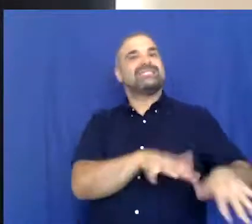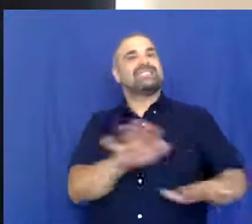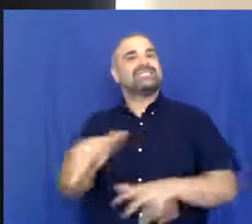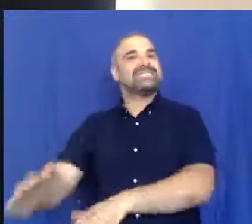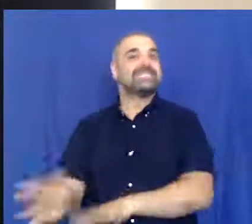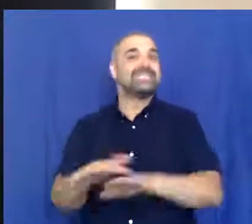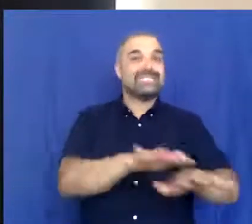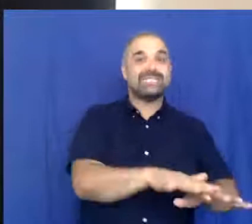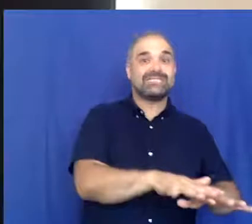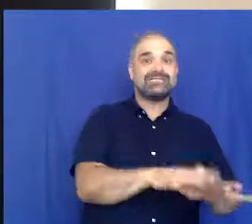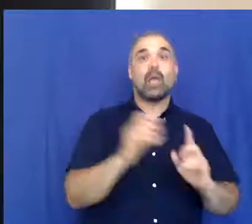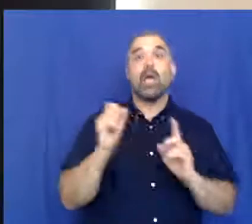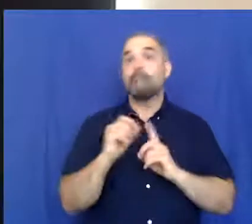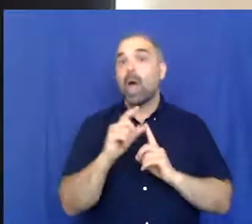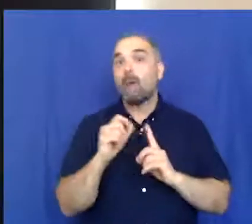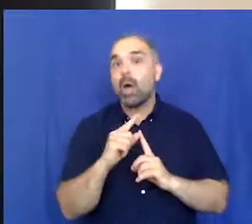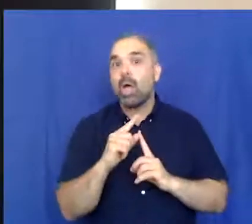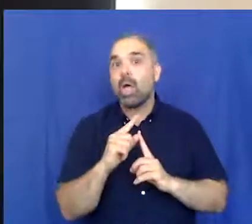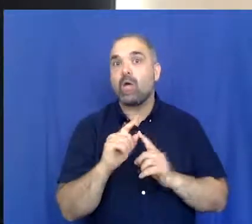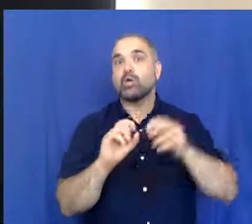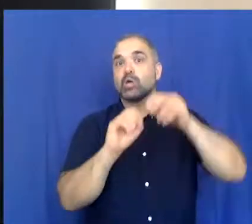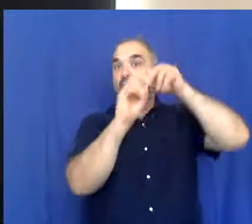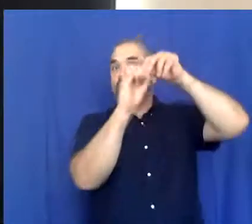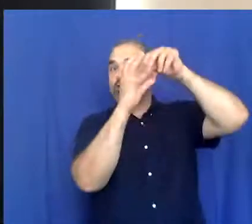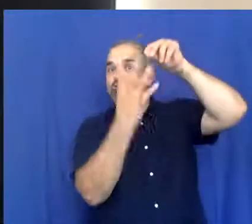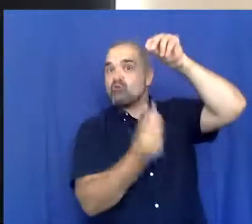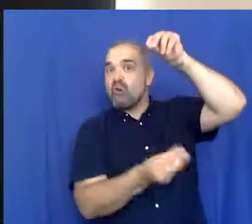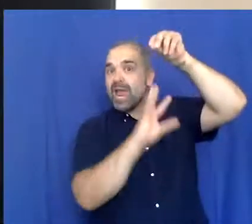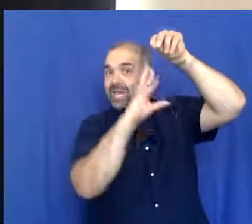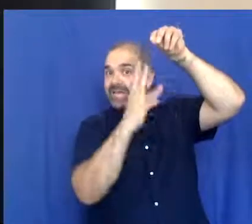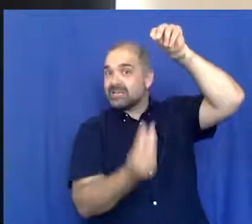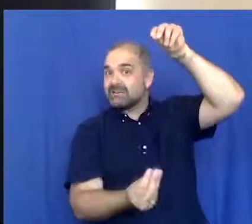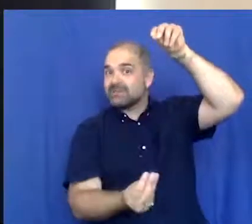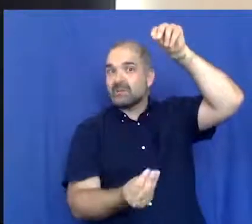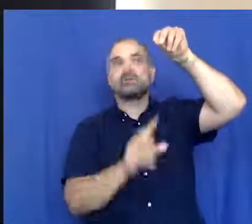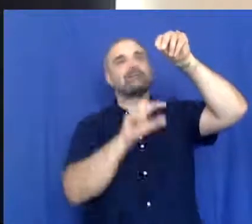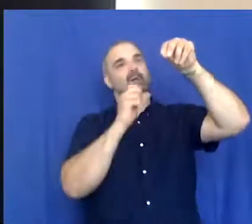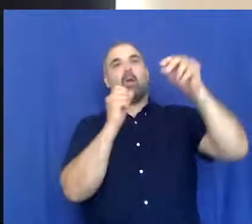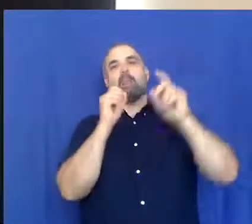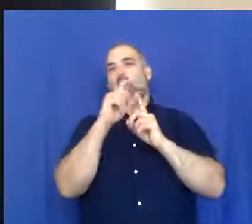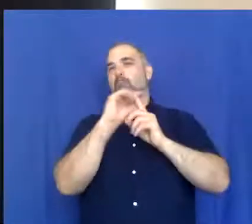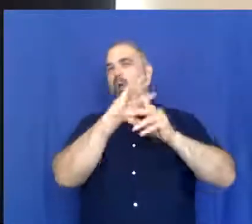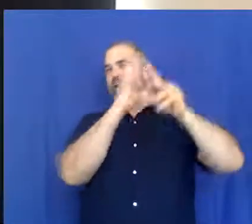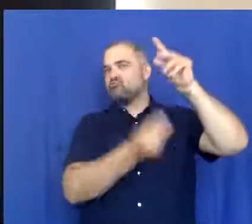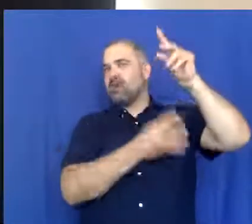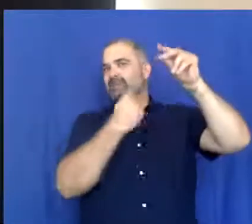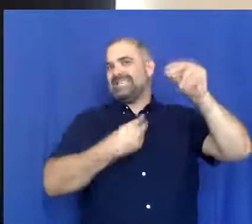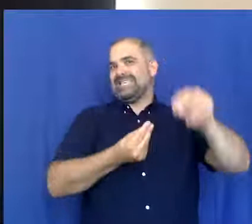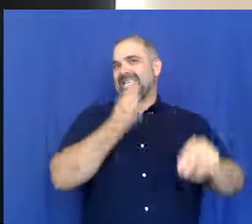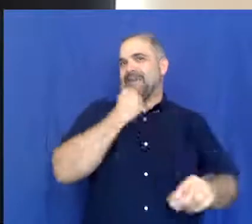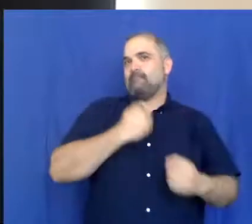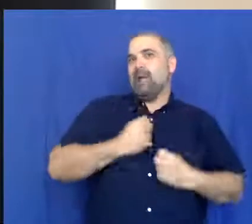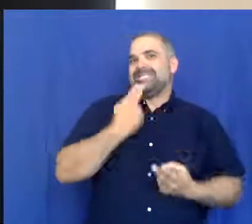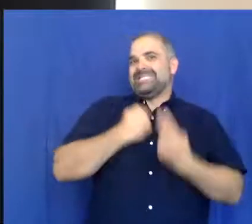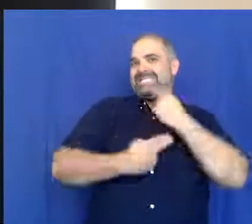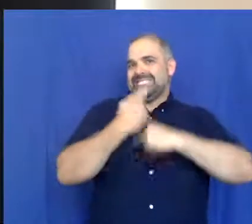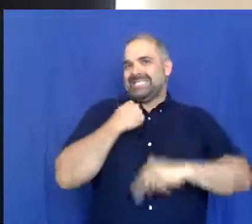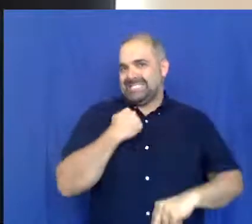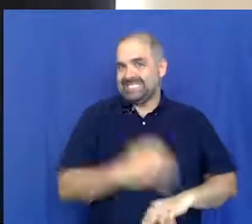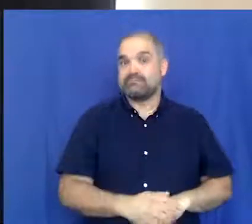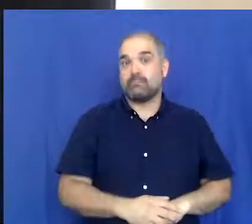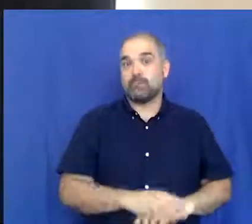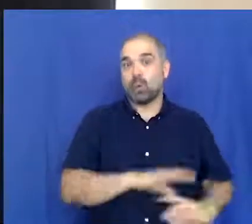big sea. And purple is our grapes. Purple is the grapes that I eat for my